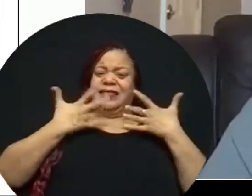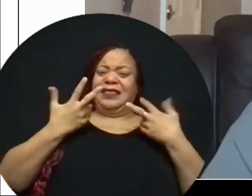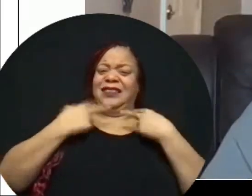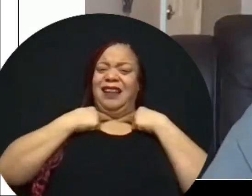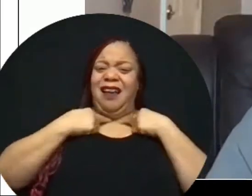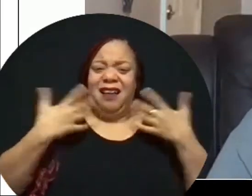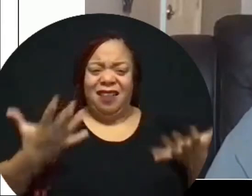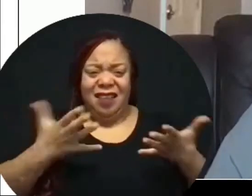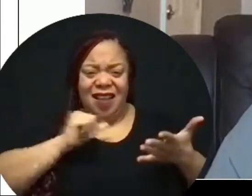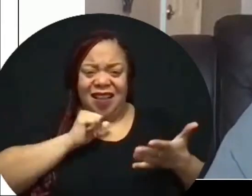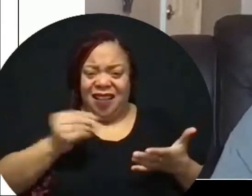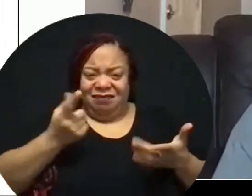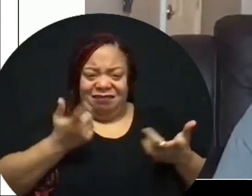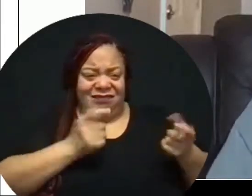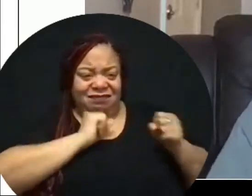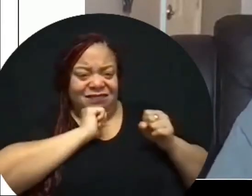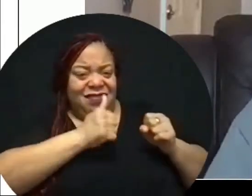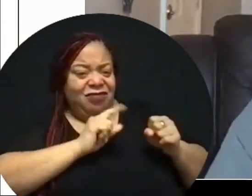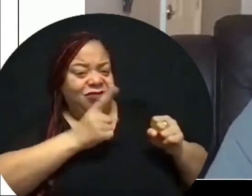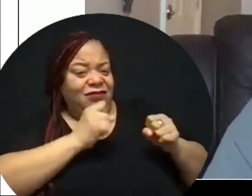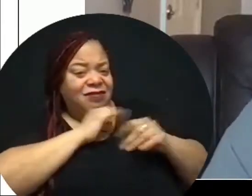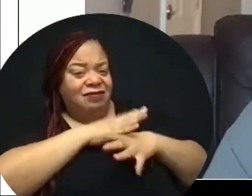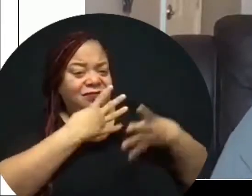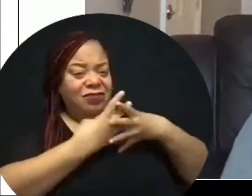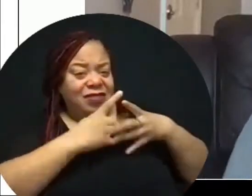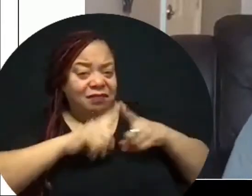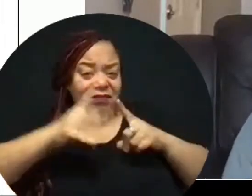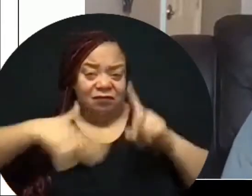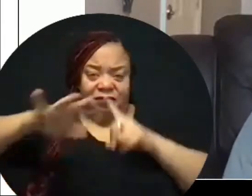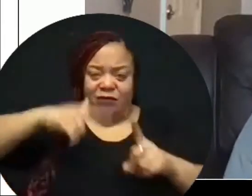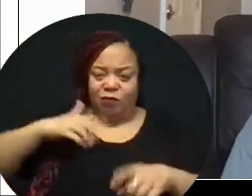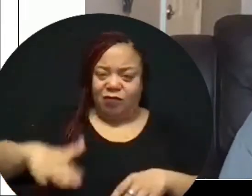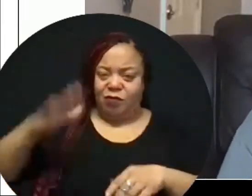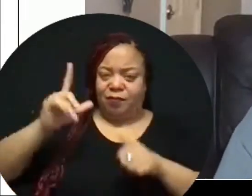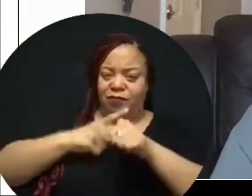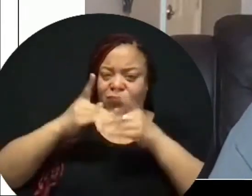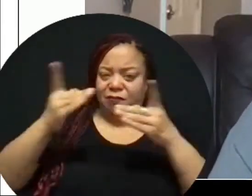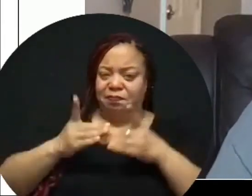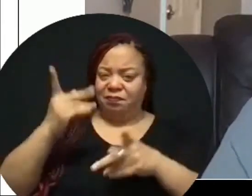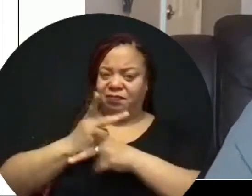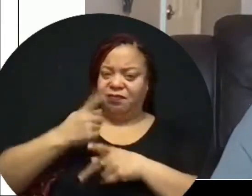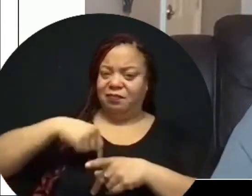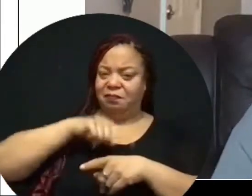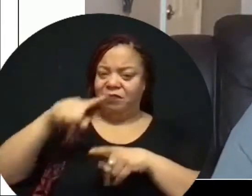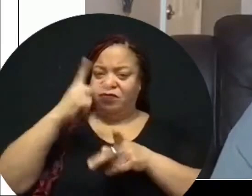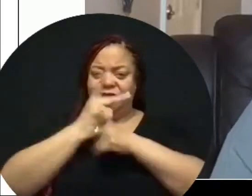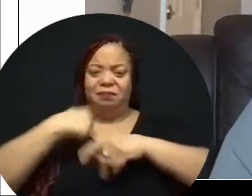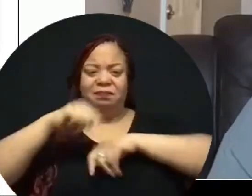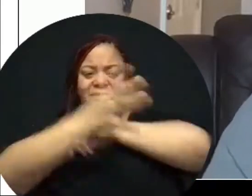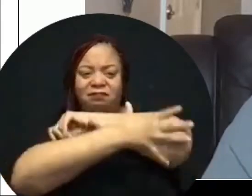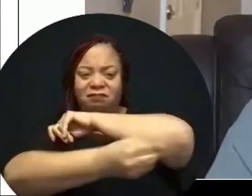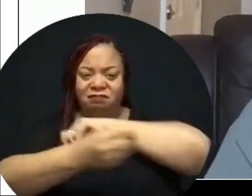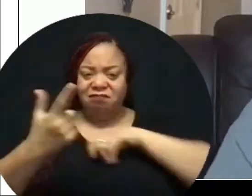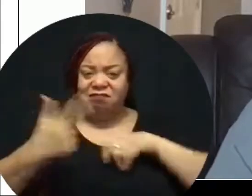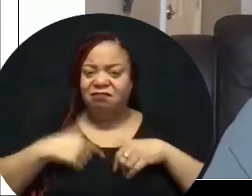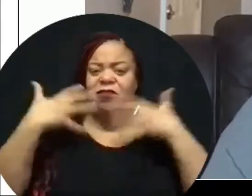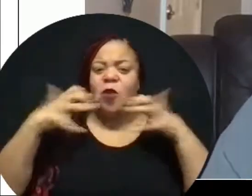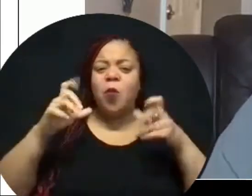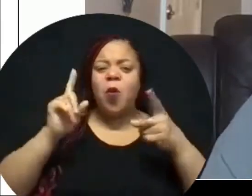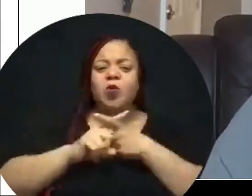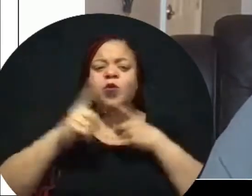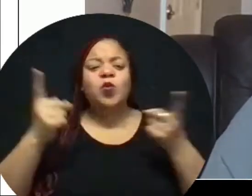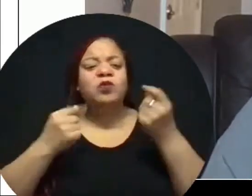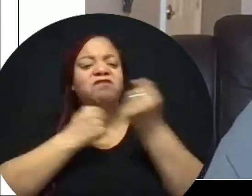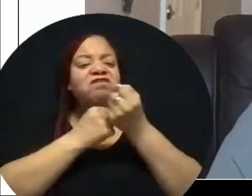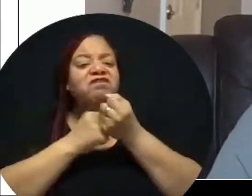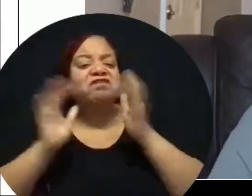have prosperity within those places and still retain community. I think it is, like I said before, I think it's by design.